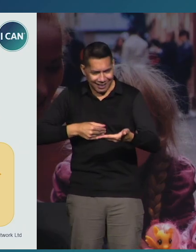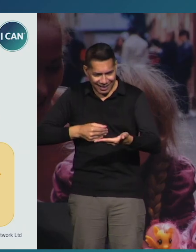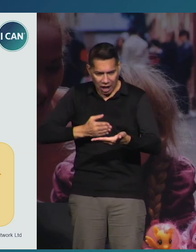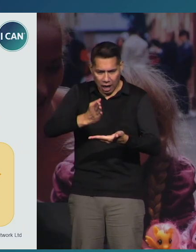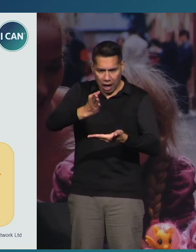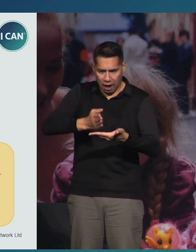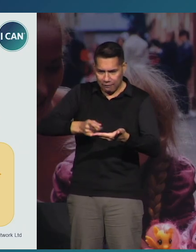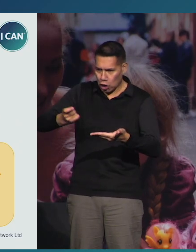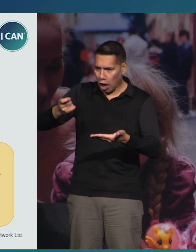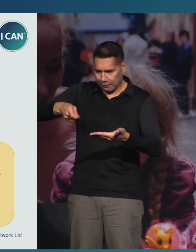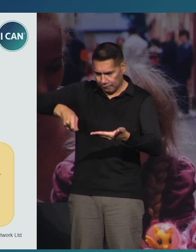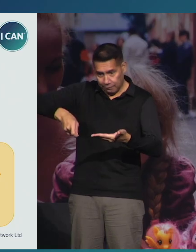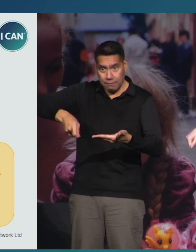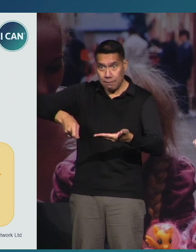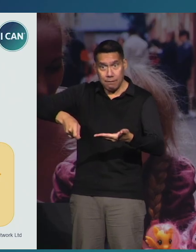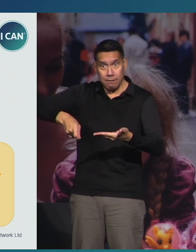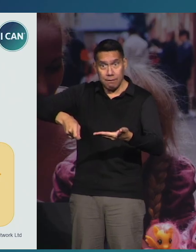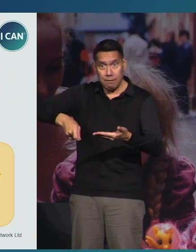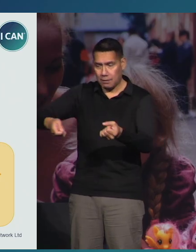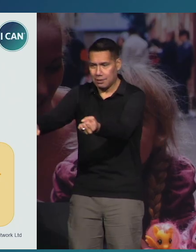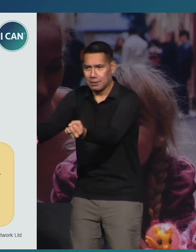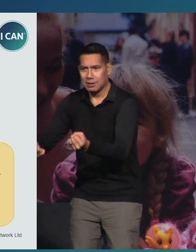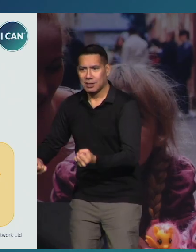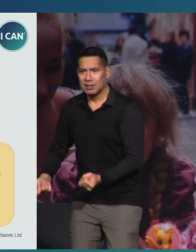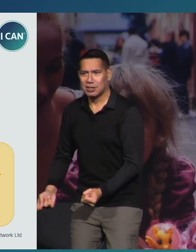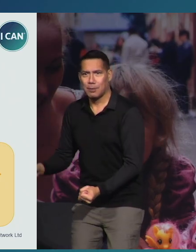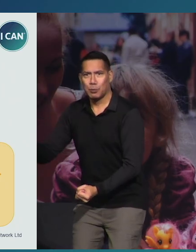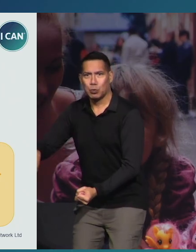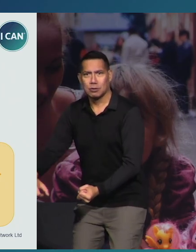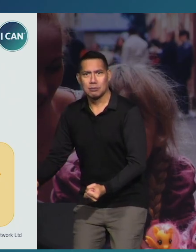the knife down on the bench, you put it straight in the dishwasher.